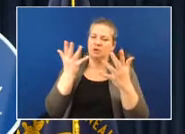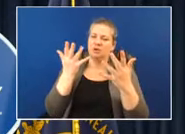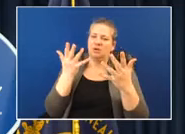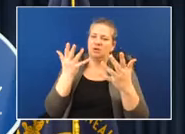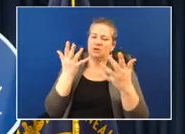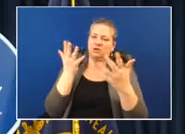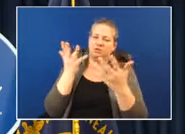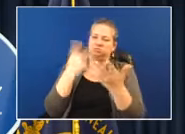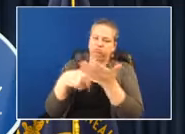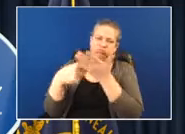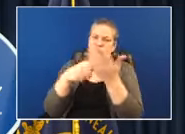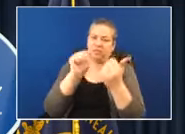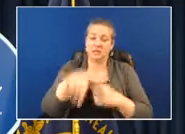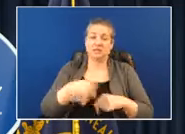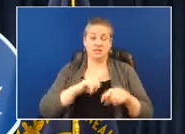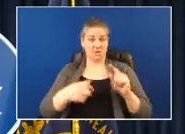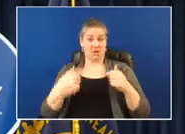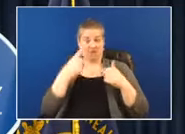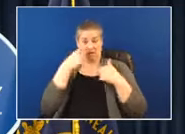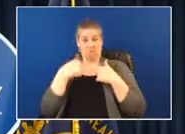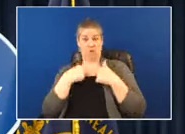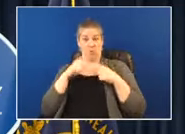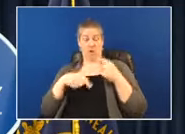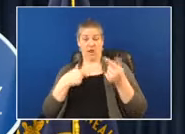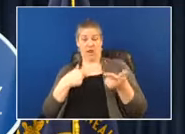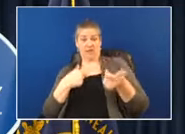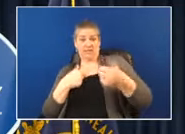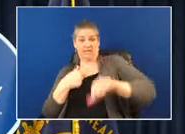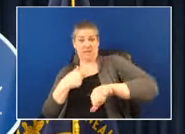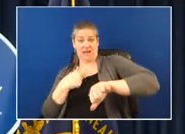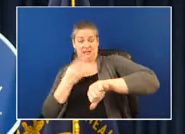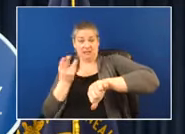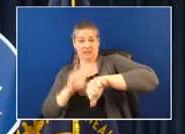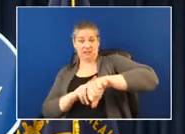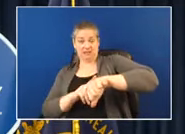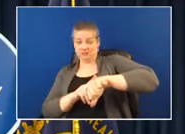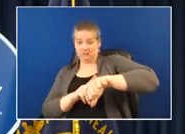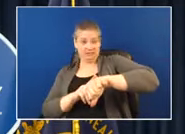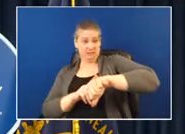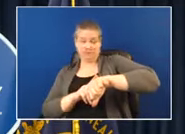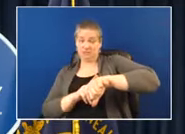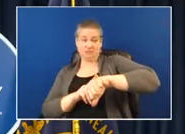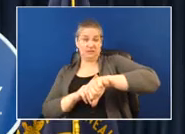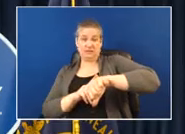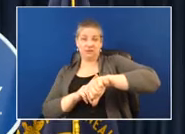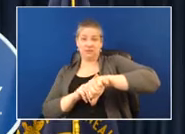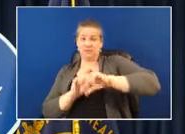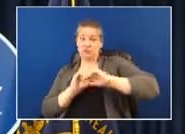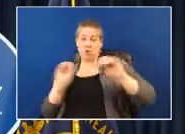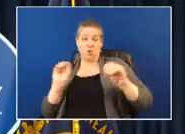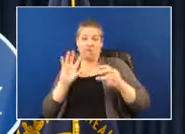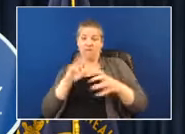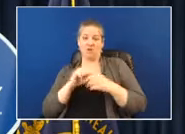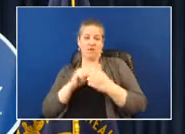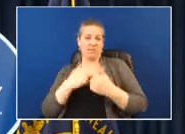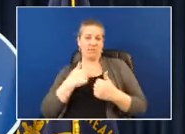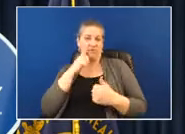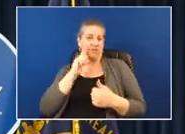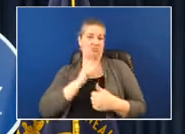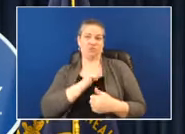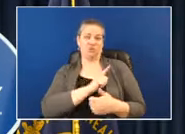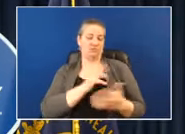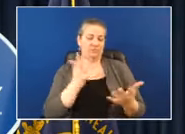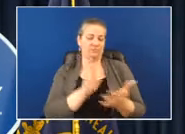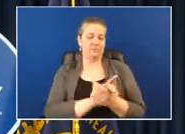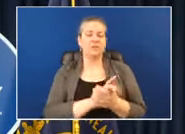I've signed, for there to be significant legislation having no involvement from me. All right, we've got three on